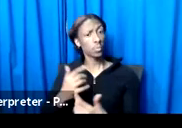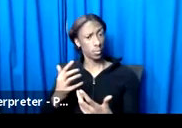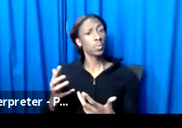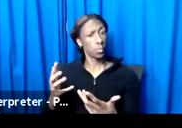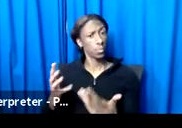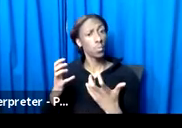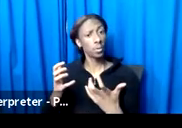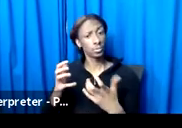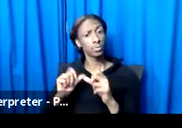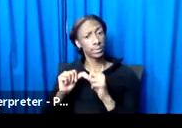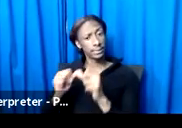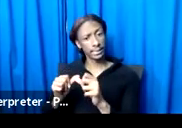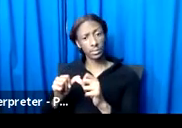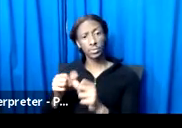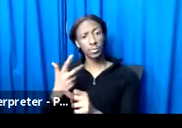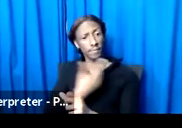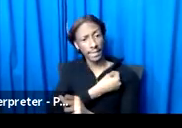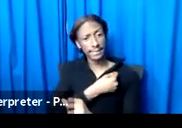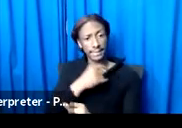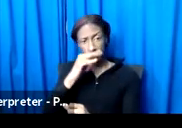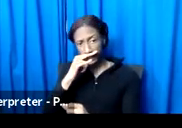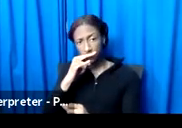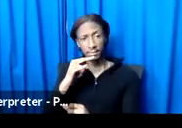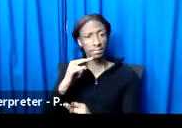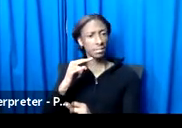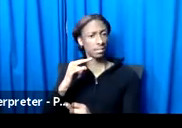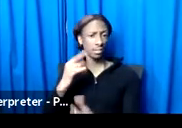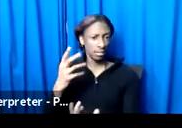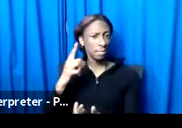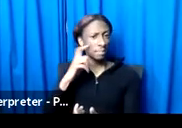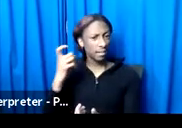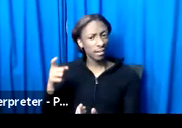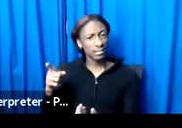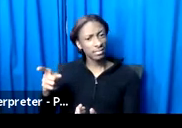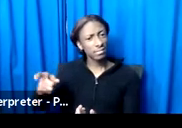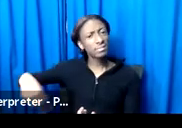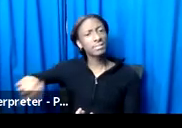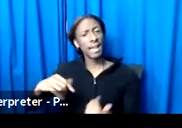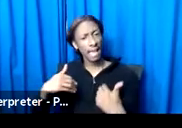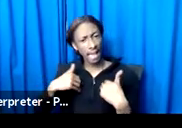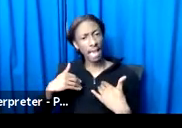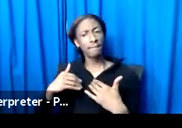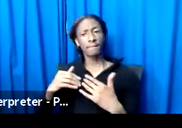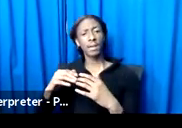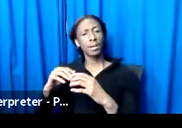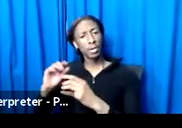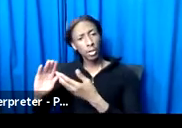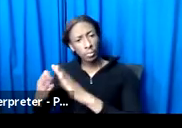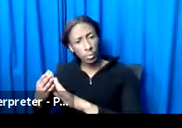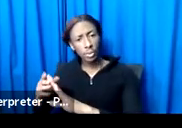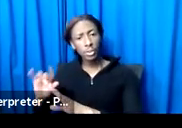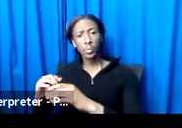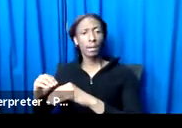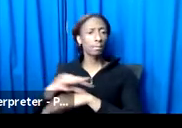to vaccinate children to protect them as well, because they are populations where transmission occurs. And even if they might